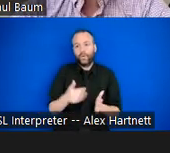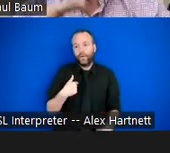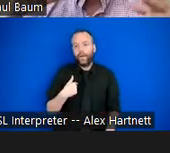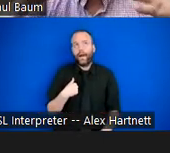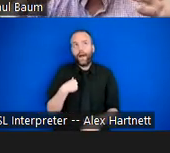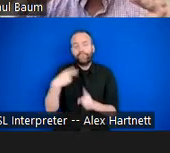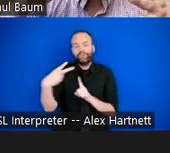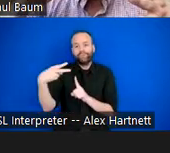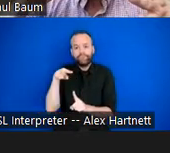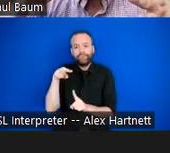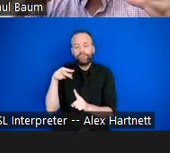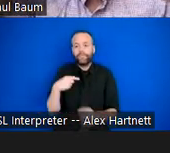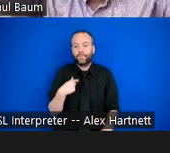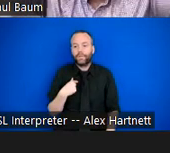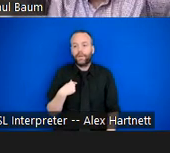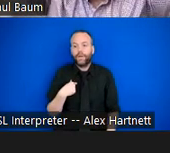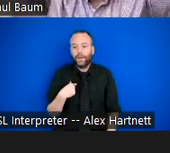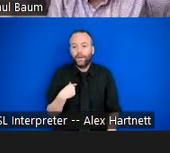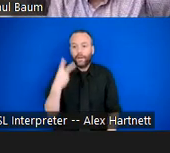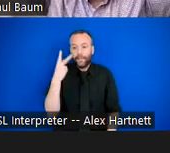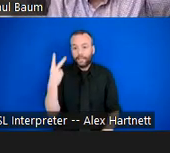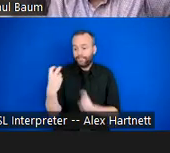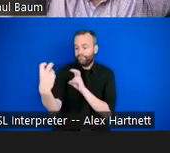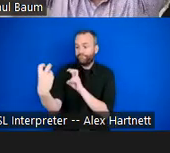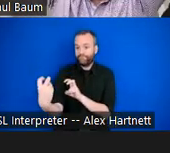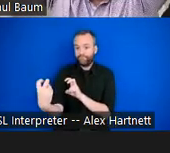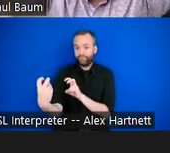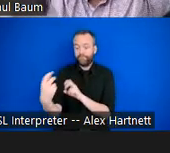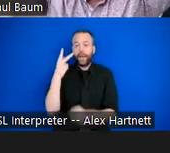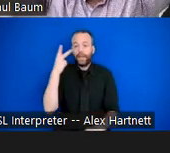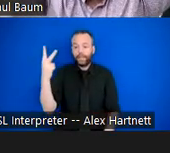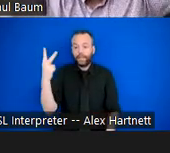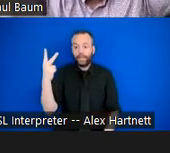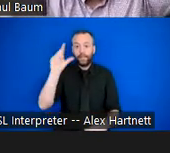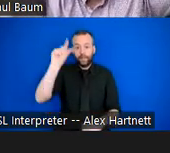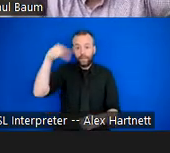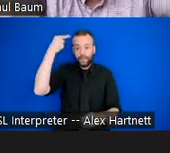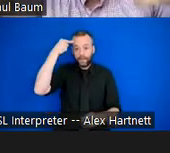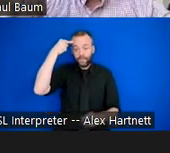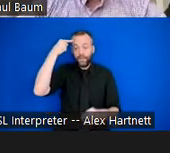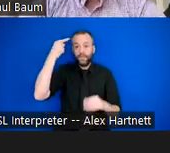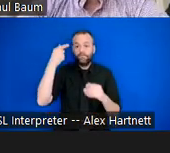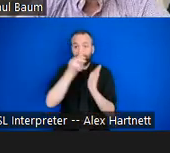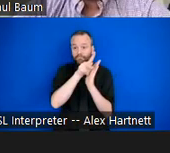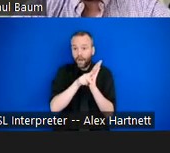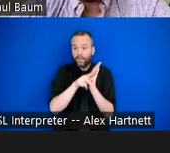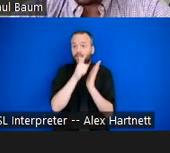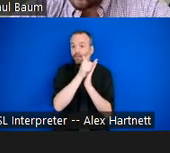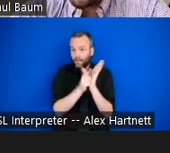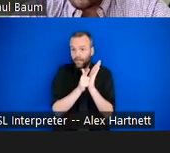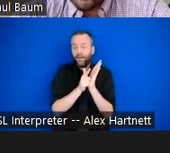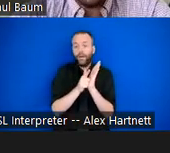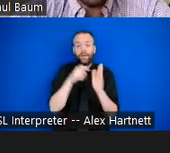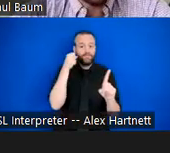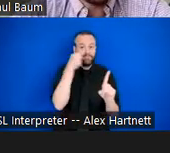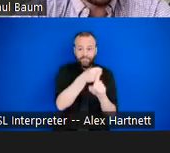not just the person in front of me, it is upstream, because this is flowing fast when it comes to our community and when it comes